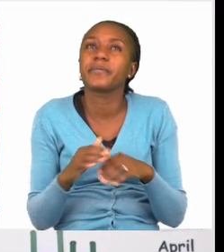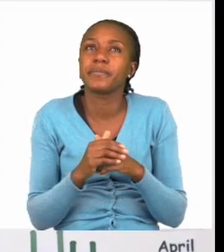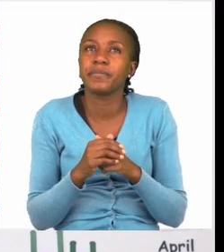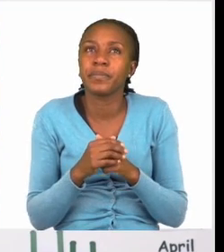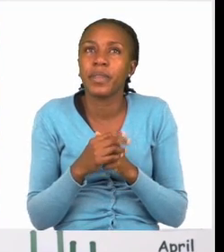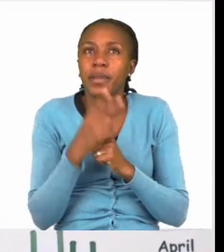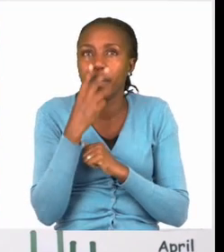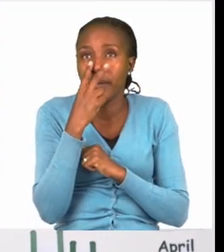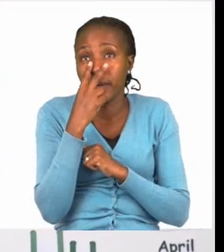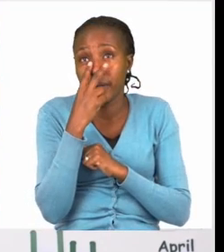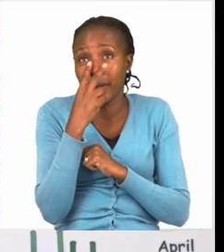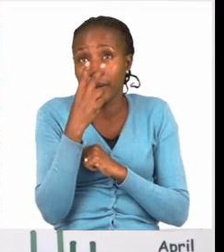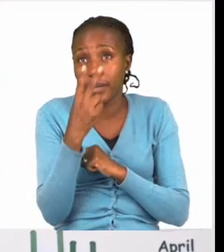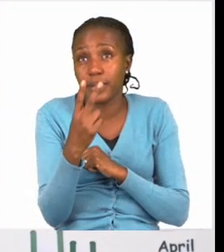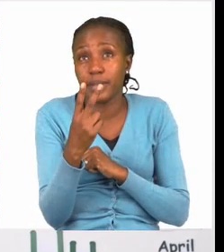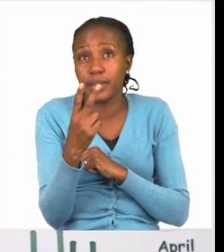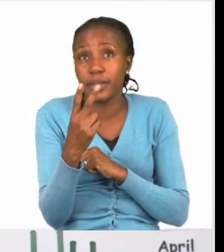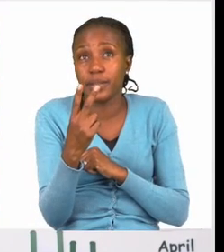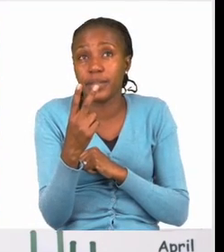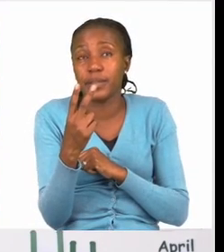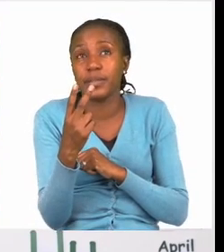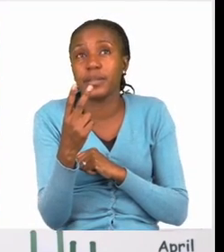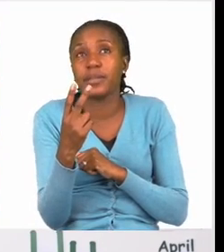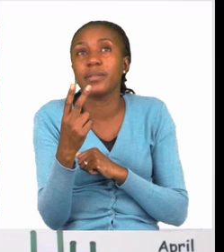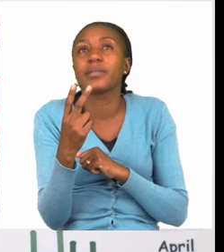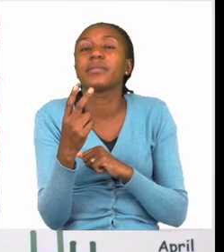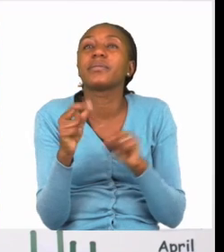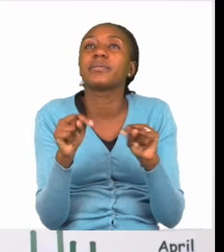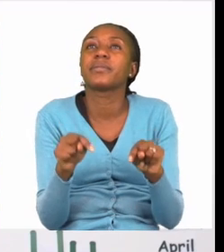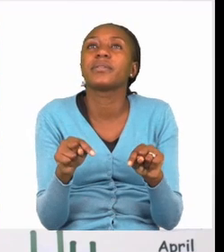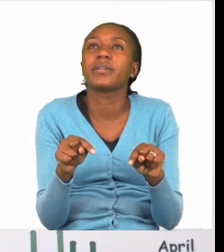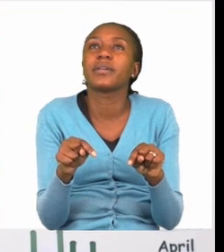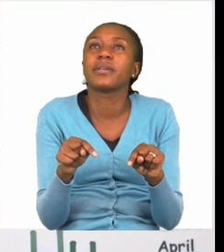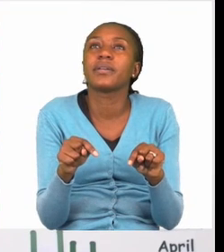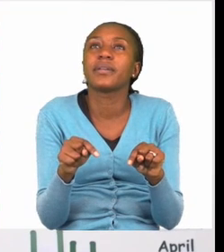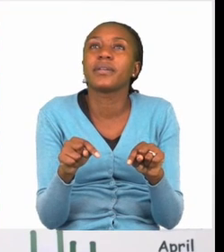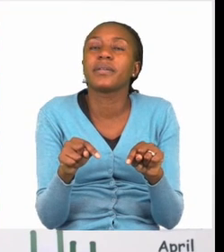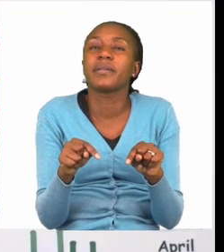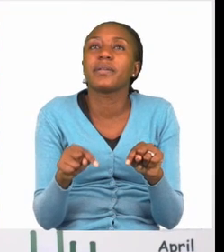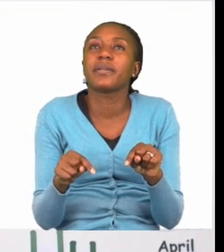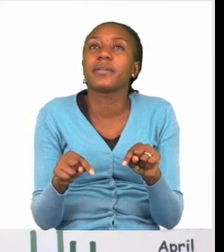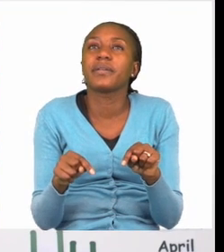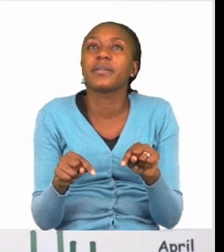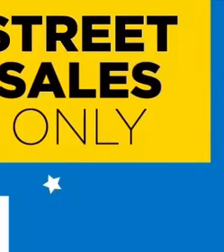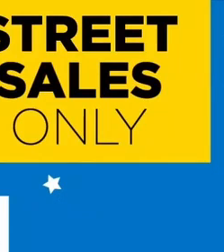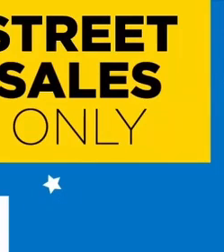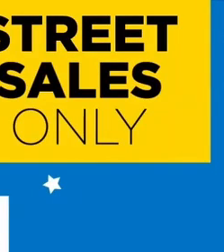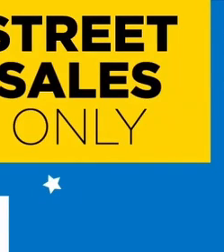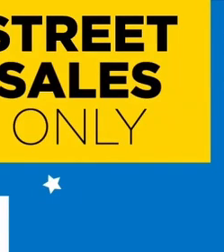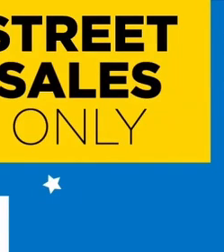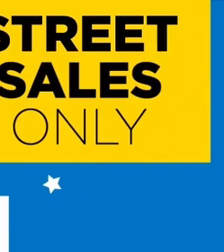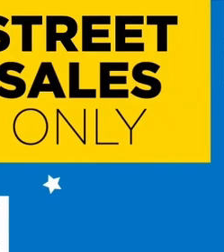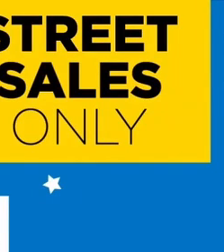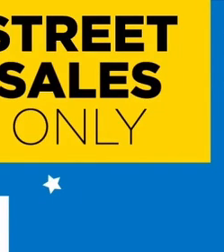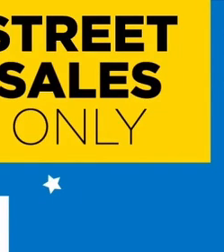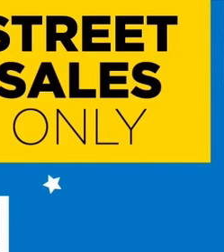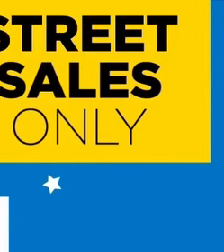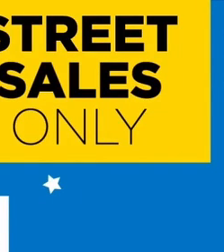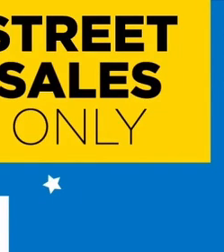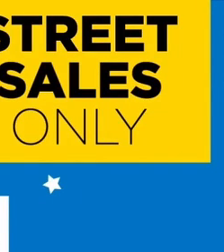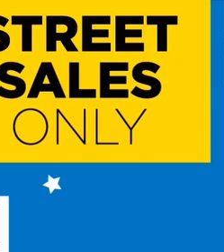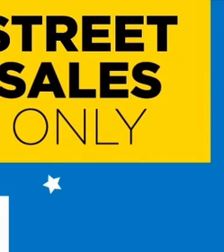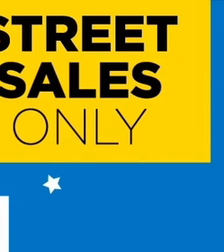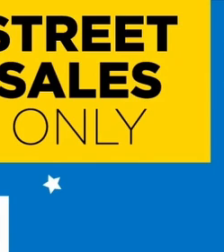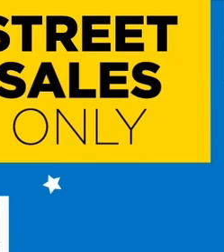I'm going to leave you to finish your activities. We will see you after the break. Follow us on MyZone